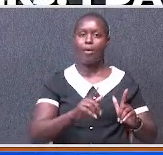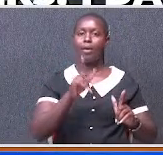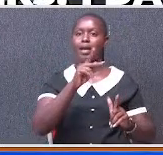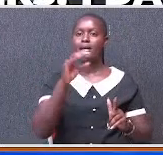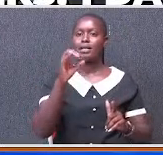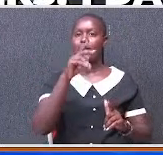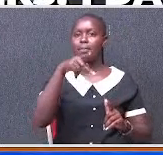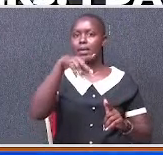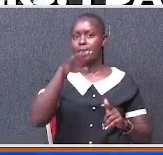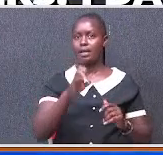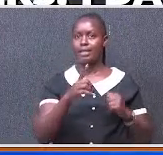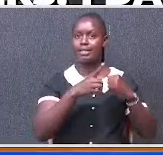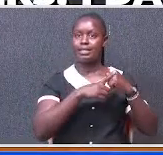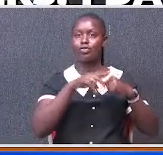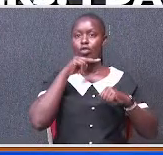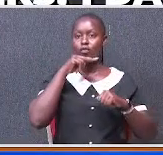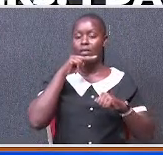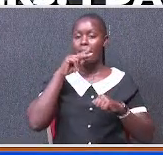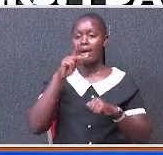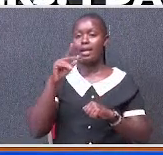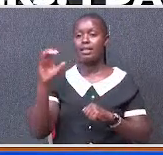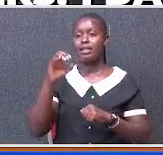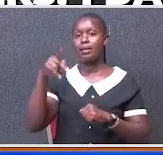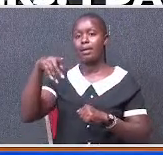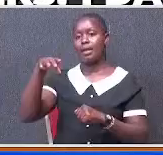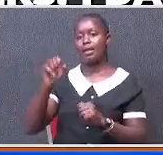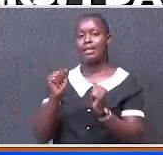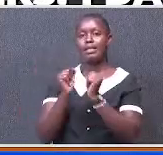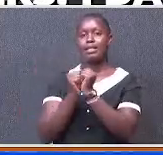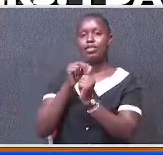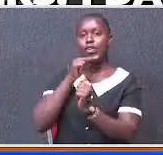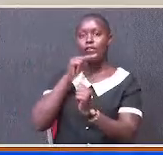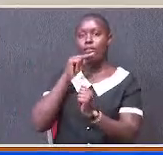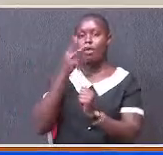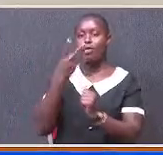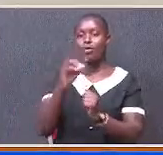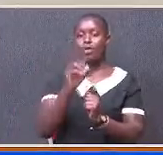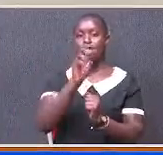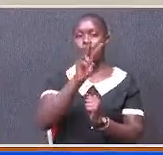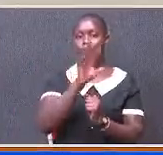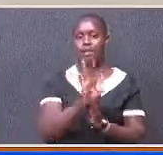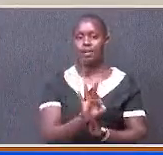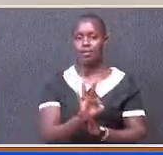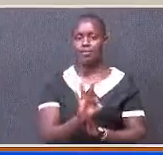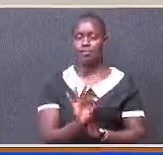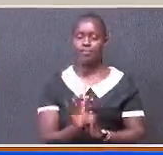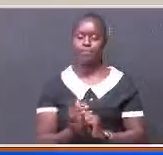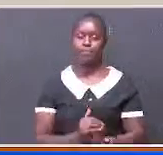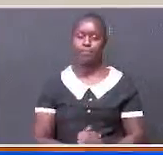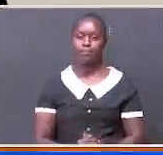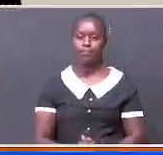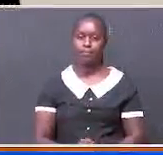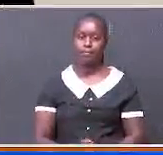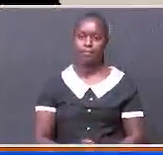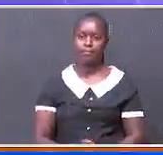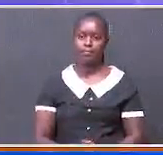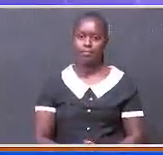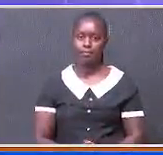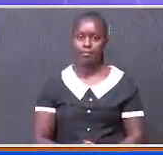6th November and KCSE on 10th of November 2023. Sylvia Nyongesa, TV 47.